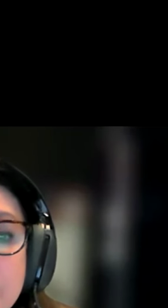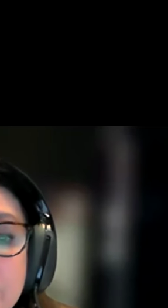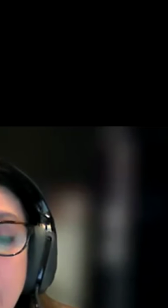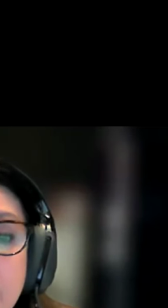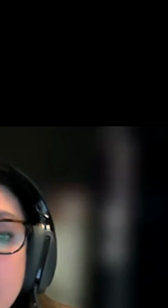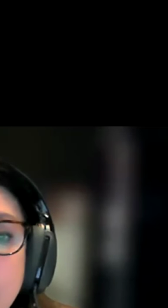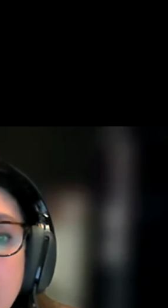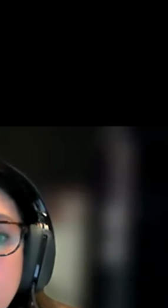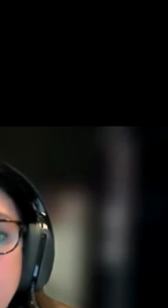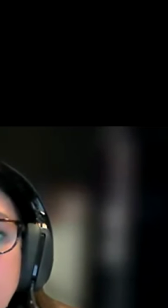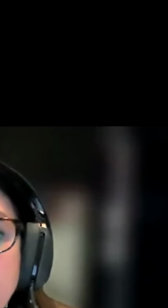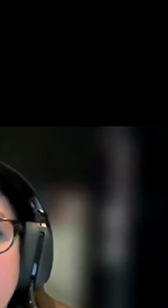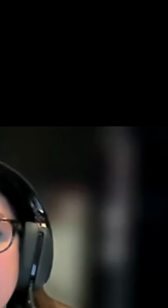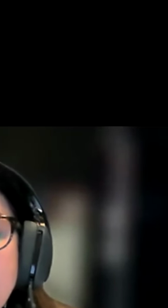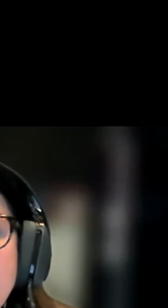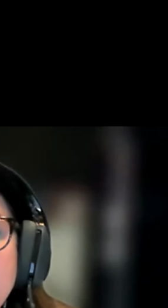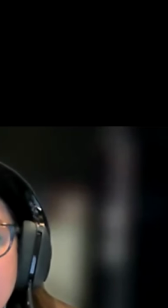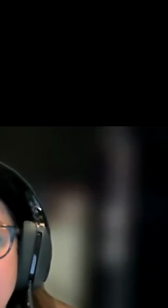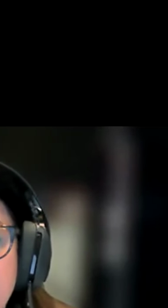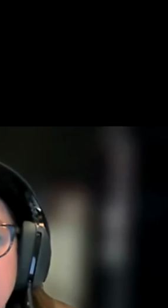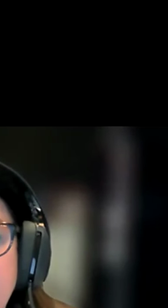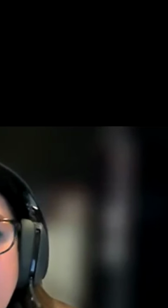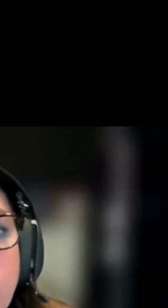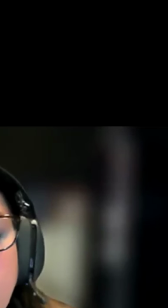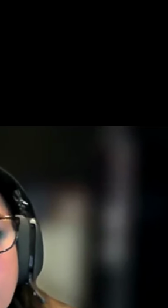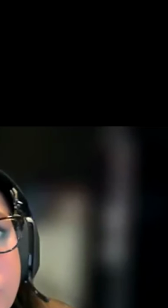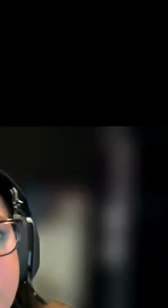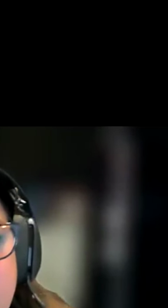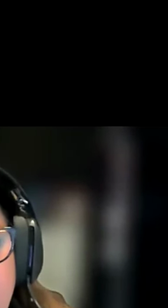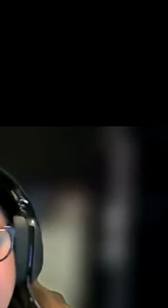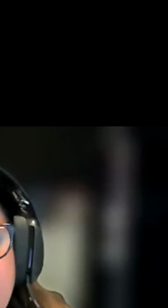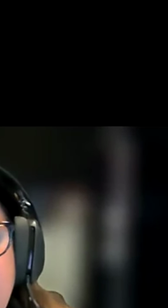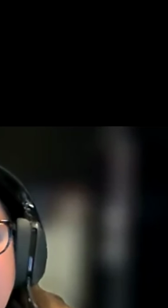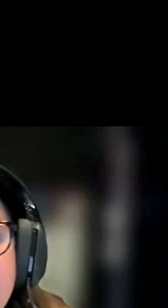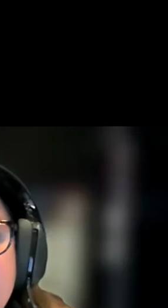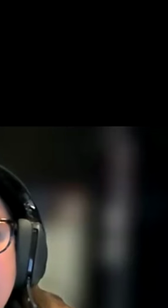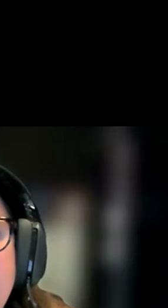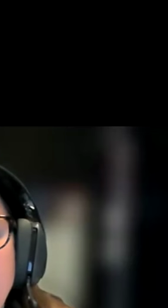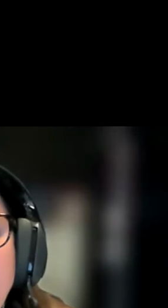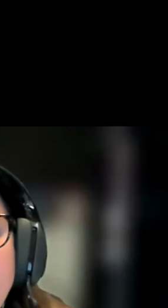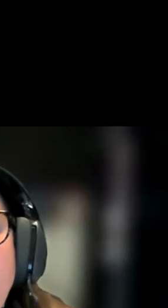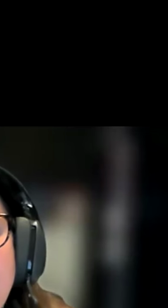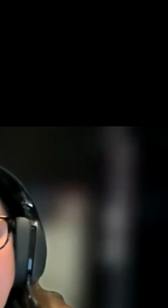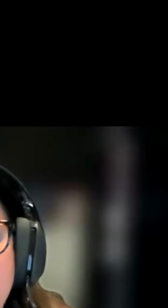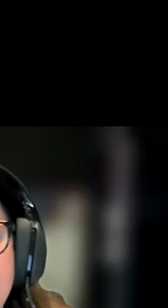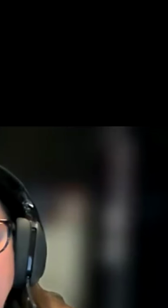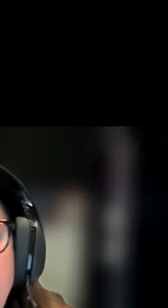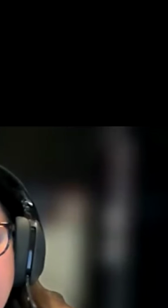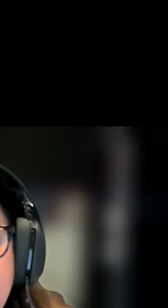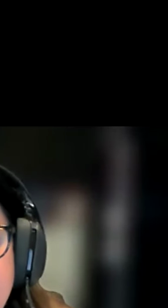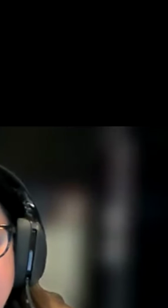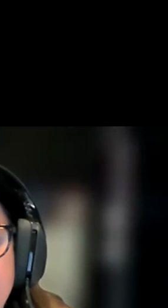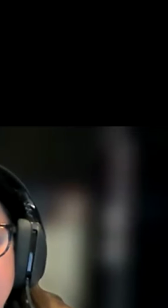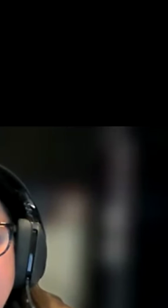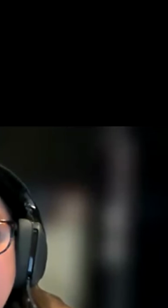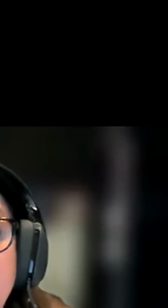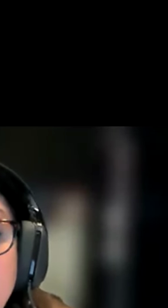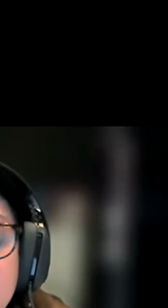The design and management of critical infrastructure can no longer ignore the reality of an aging